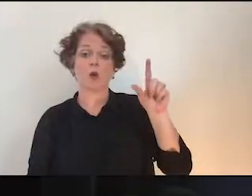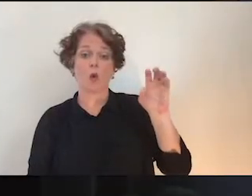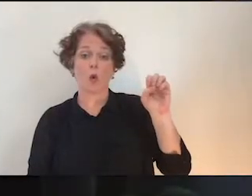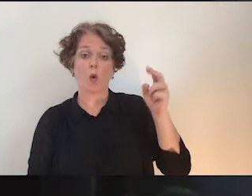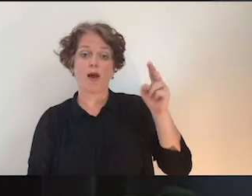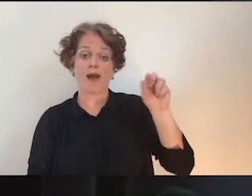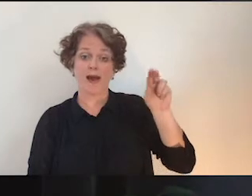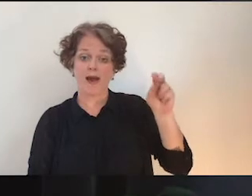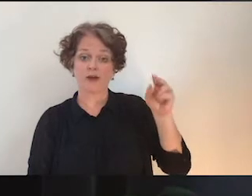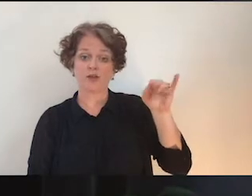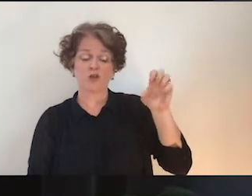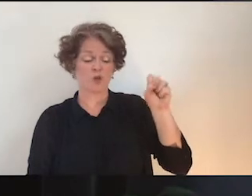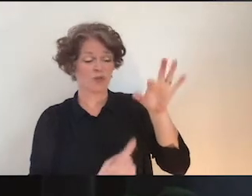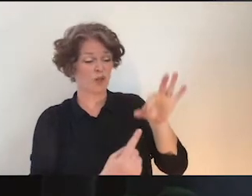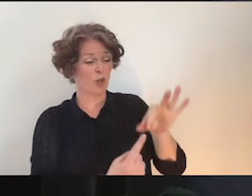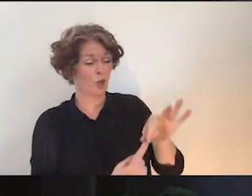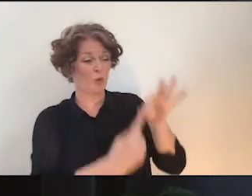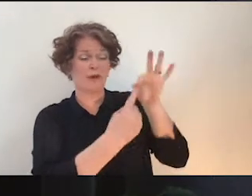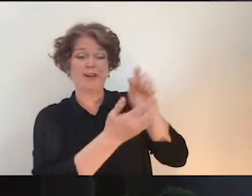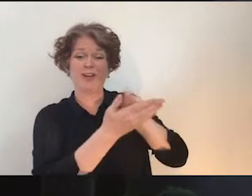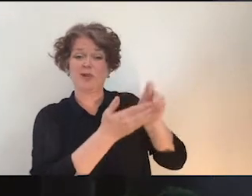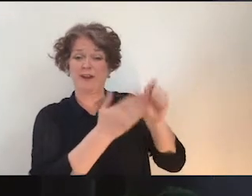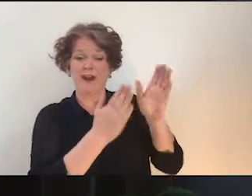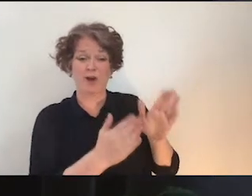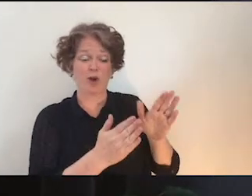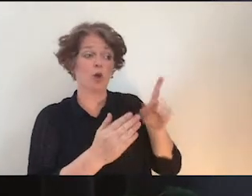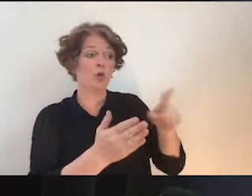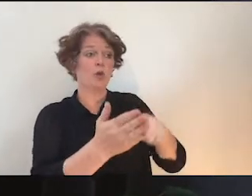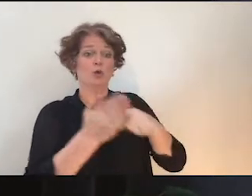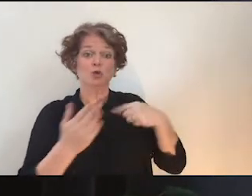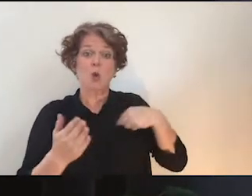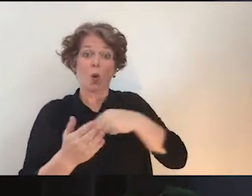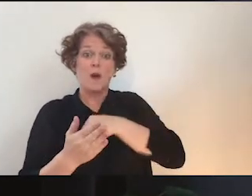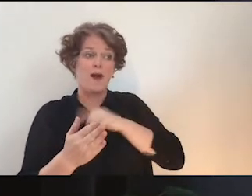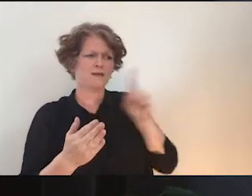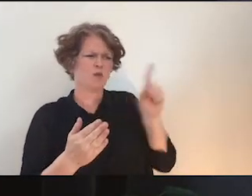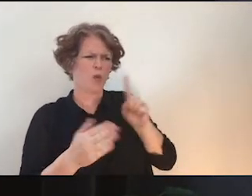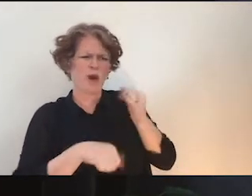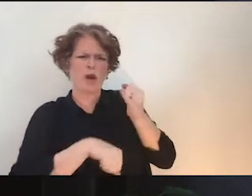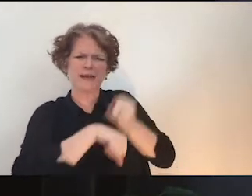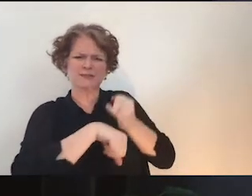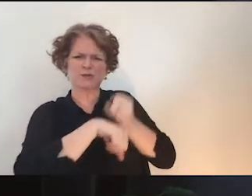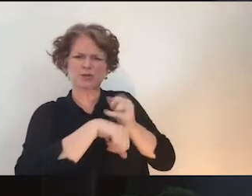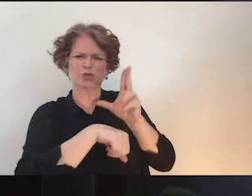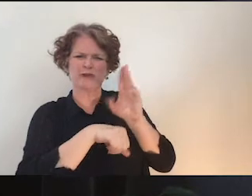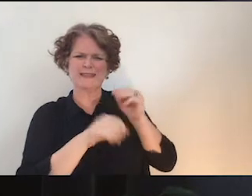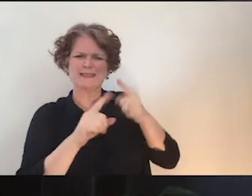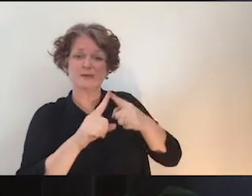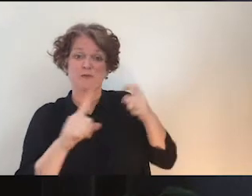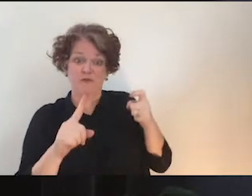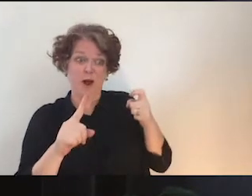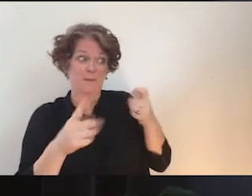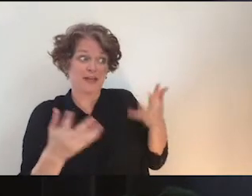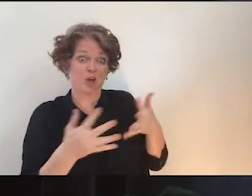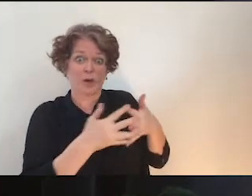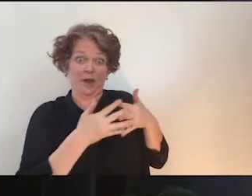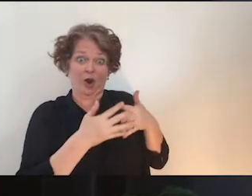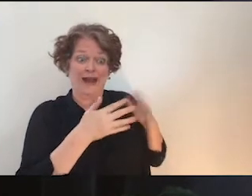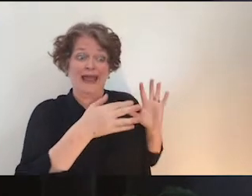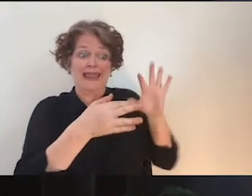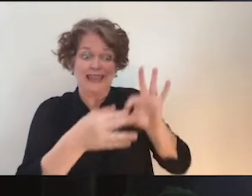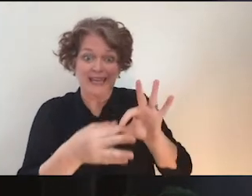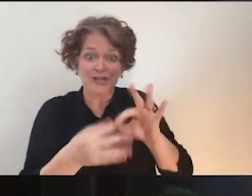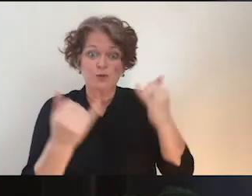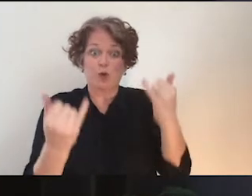Nikole Hannah-Jones, like no other writer today, you have exposed the historical roots of institutionalized racism in America